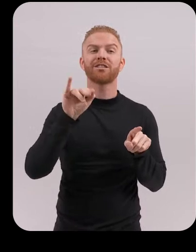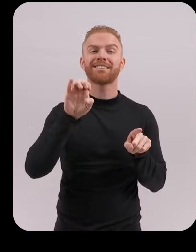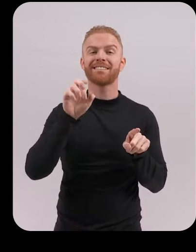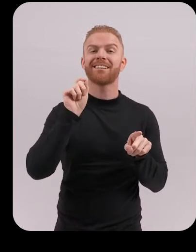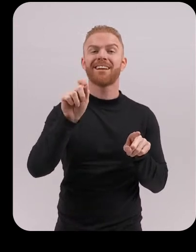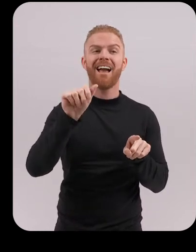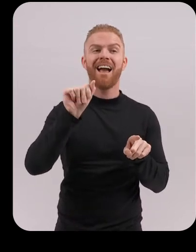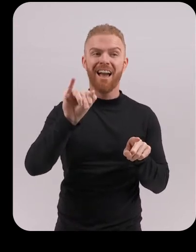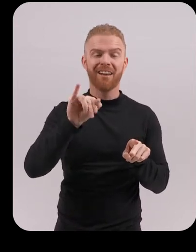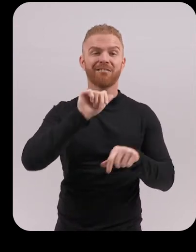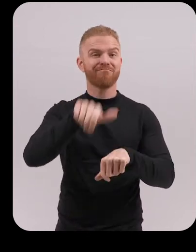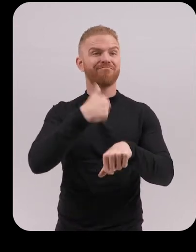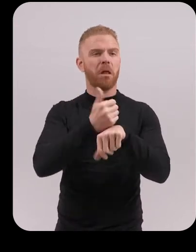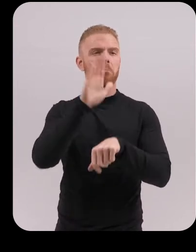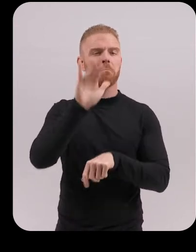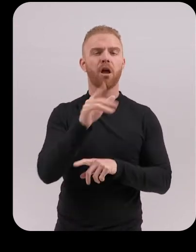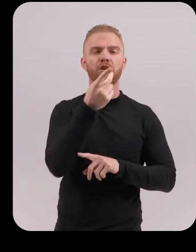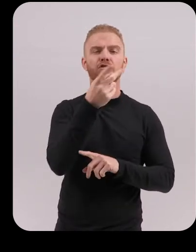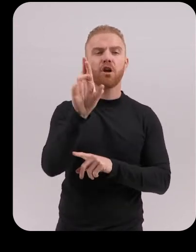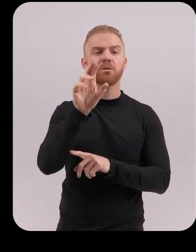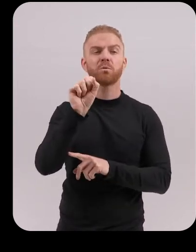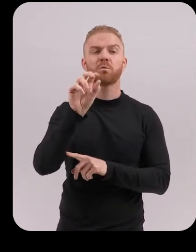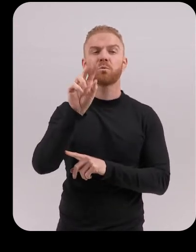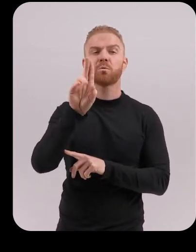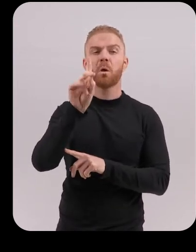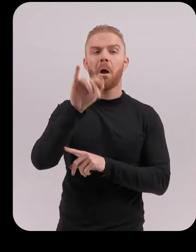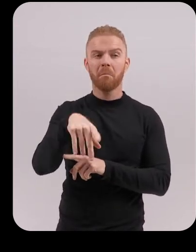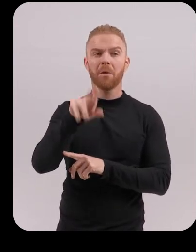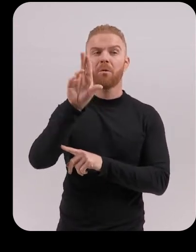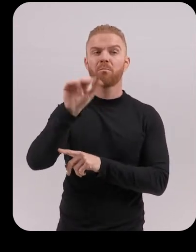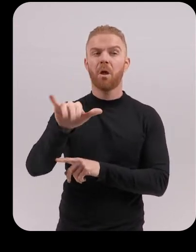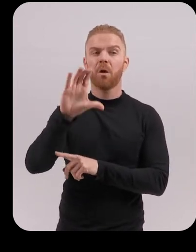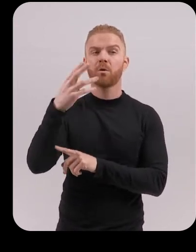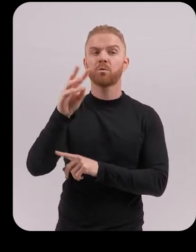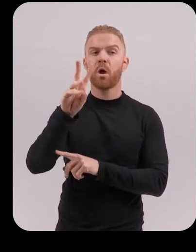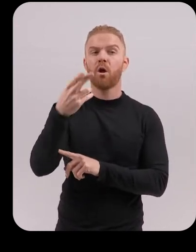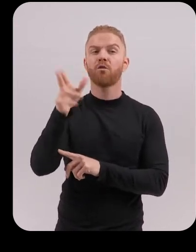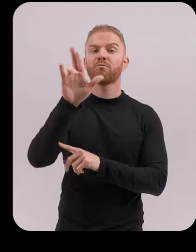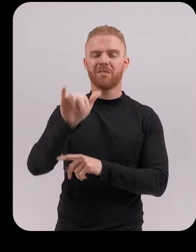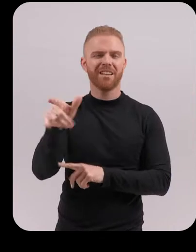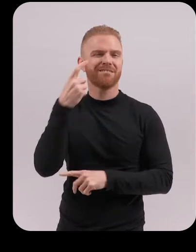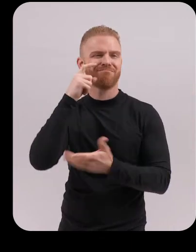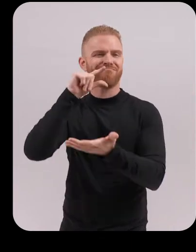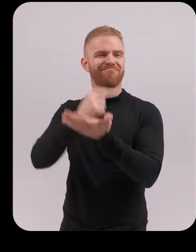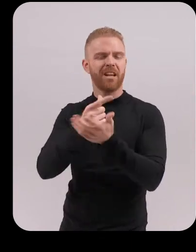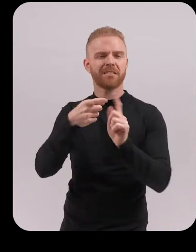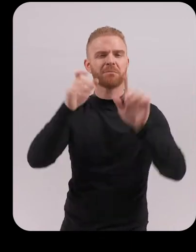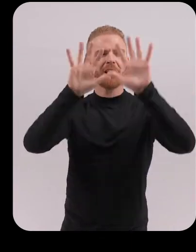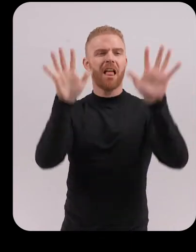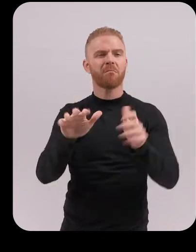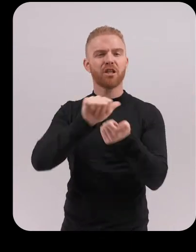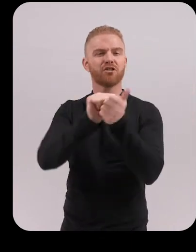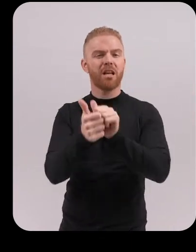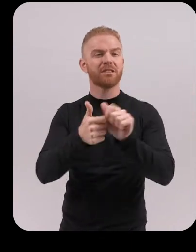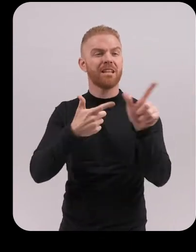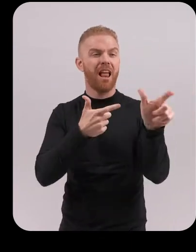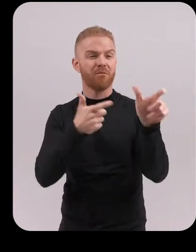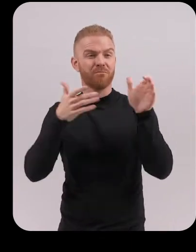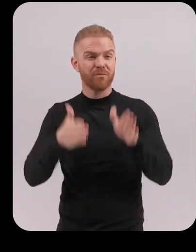Eugenie AI, founded by Dr. Sudip Roy Chowdhury, is a recent graduate of our Climate Change